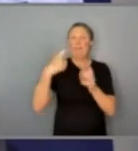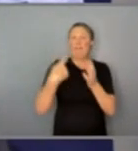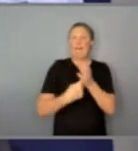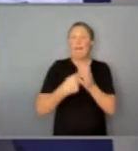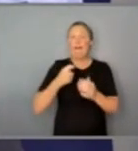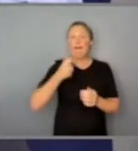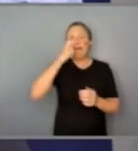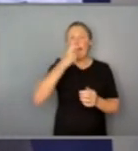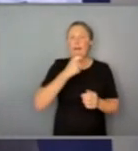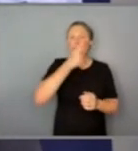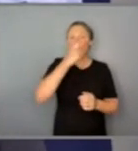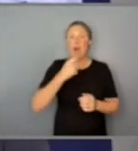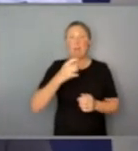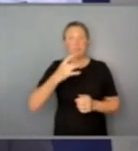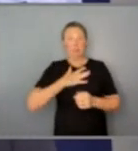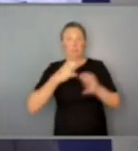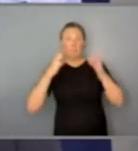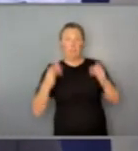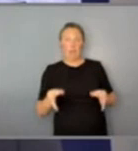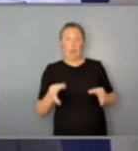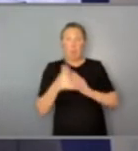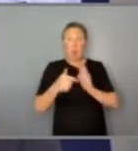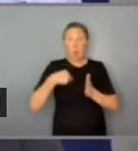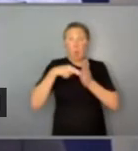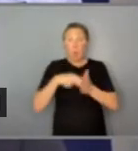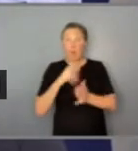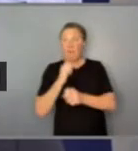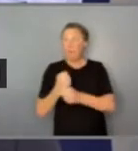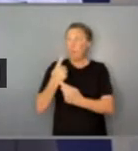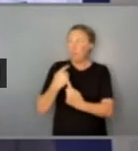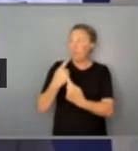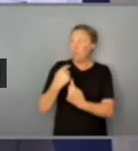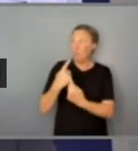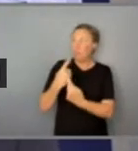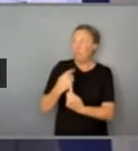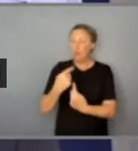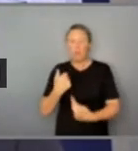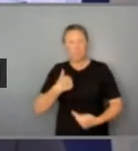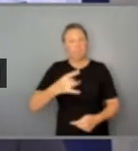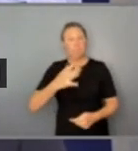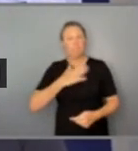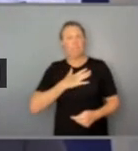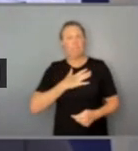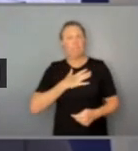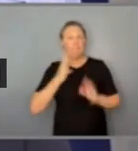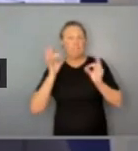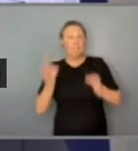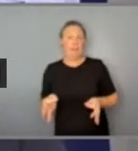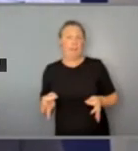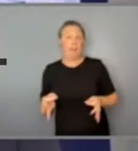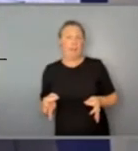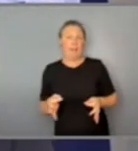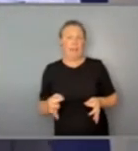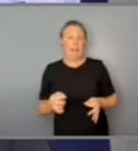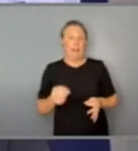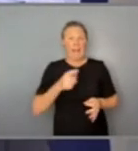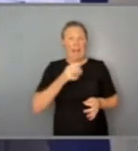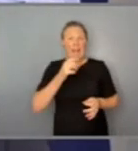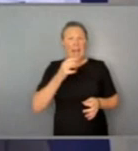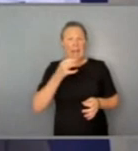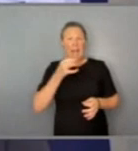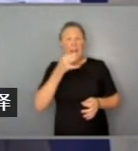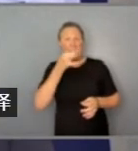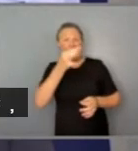Not everyone can afford rapid antigen tests. Some people can and some can't. And there are options that